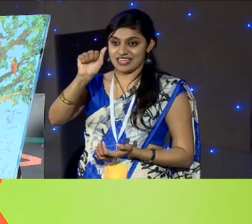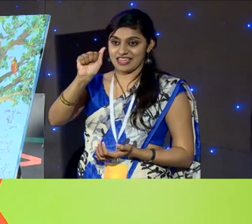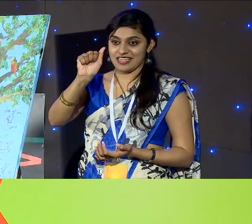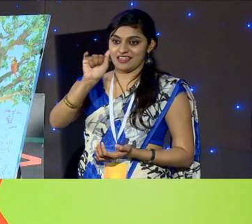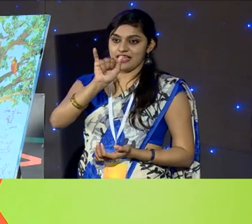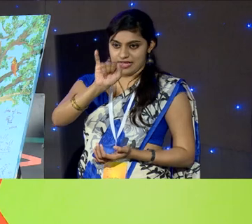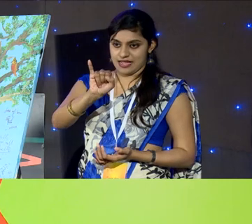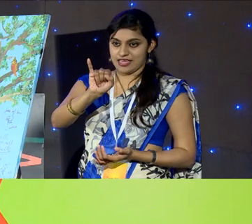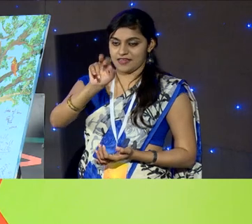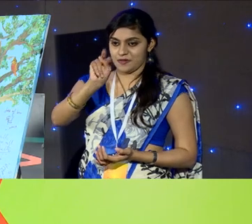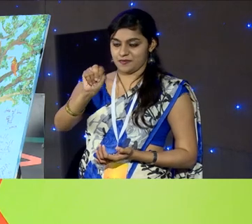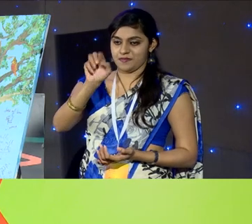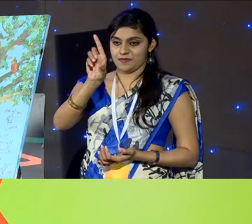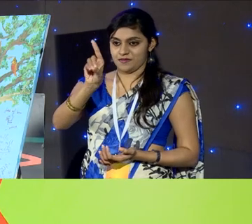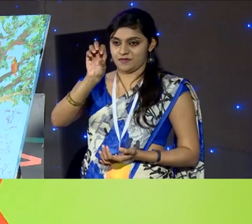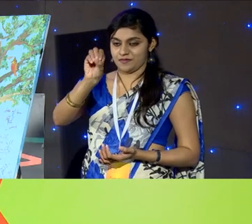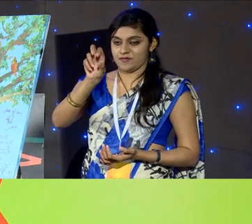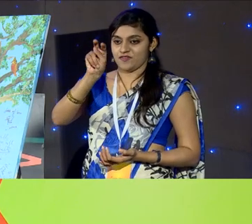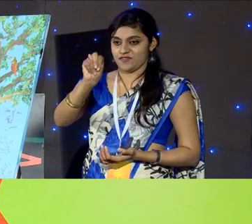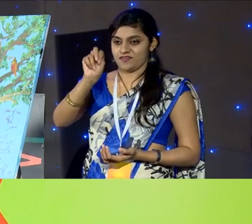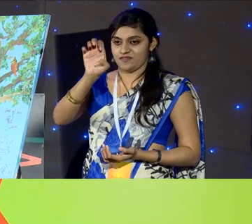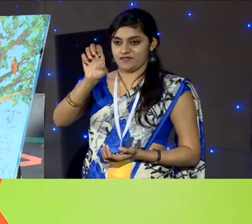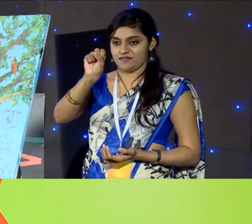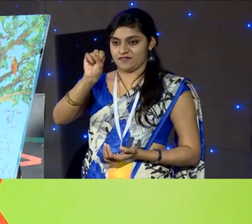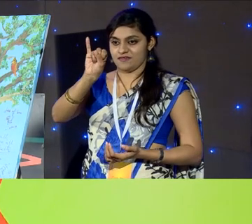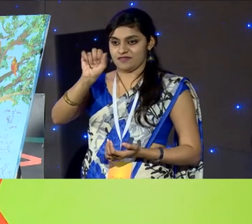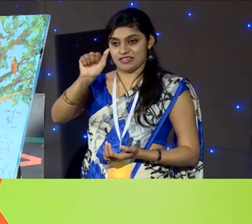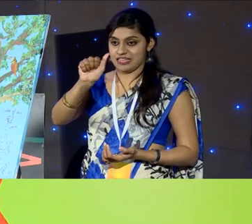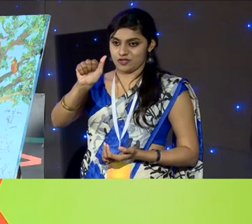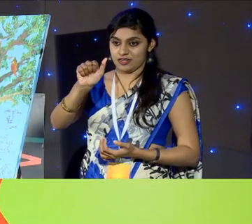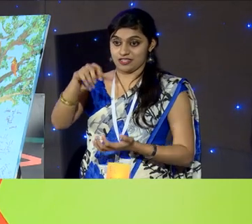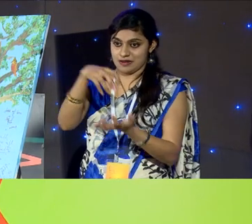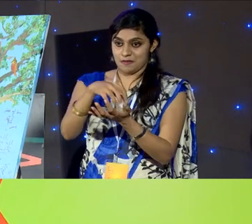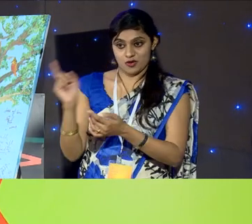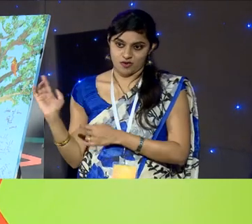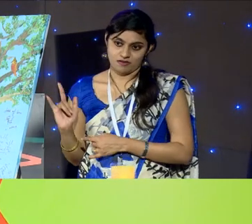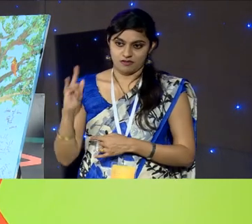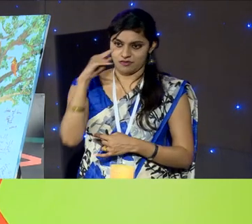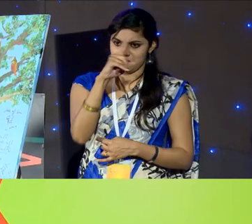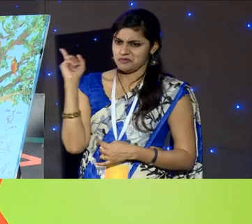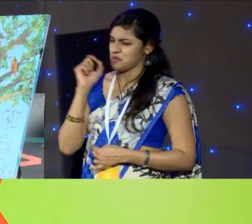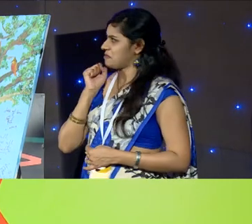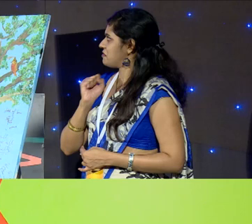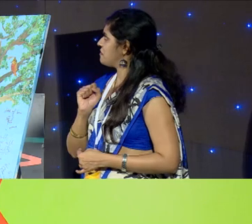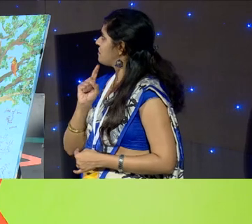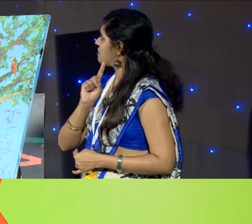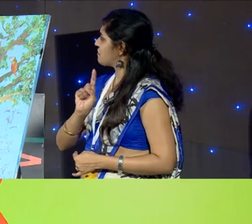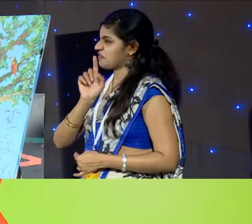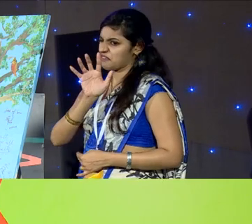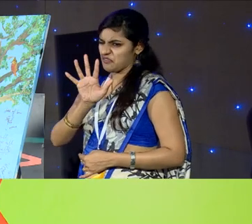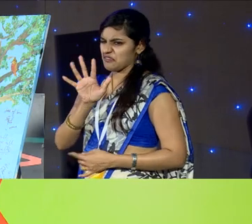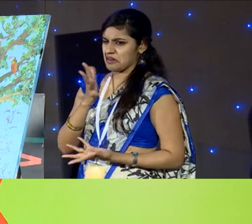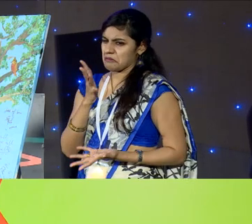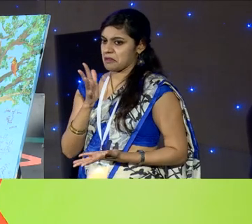IT competitions, you can't imagine, at this age, you know, he's, I think, 15 or 16, he got this